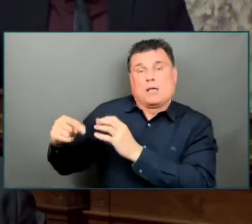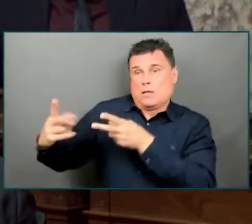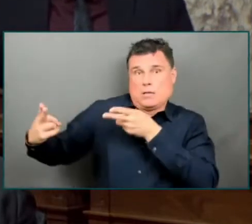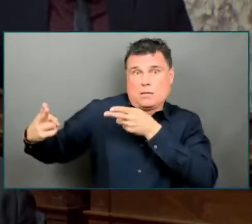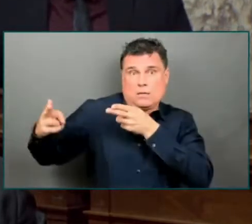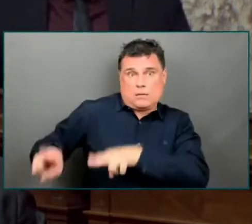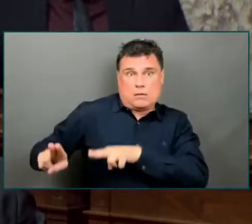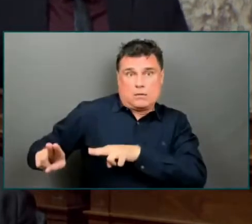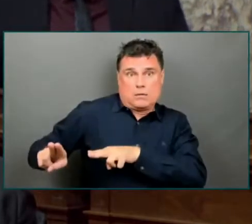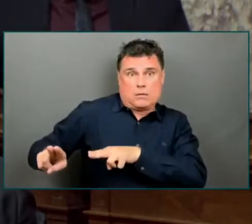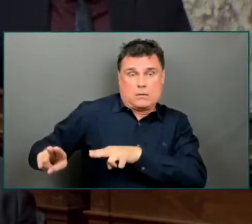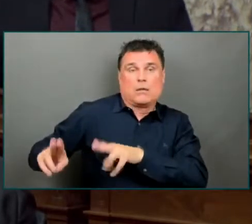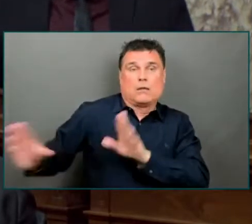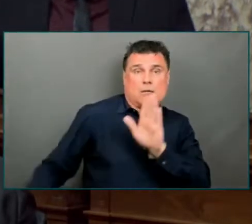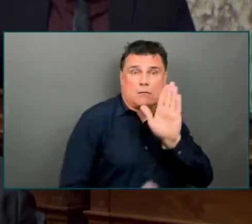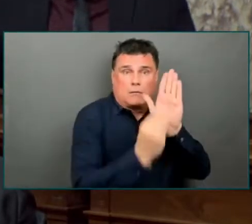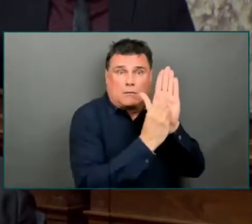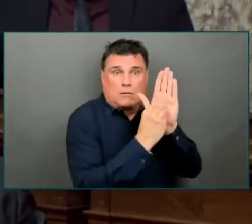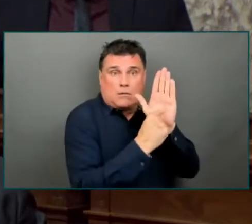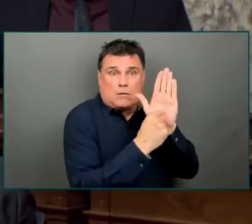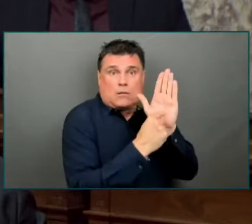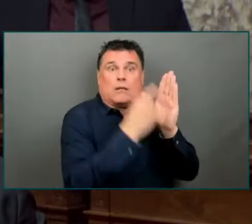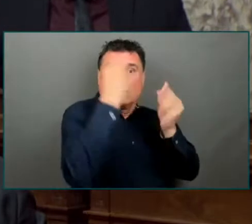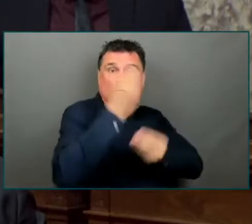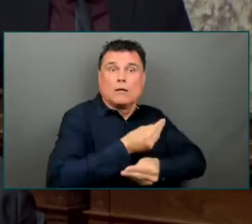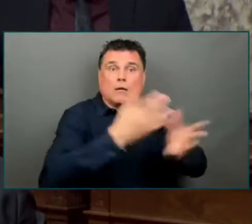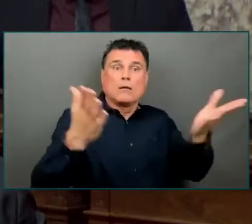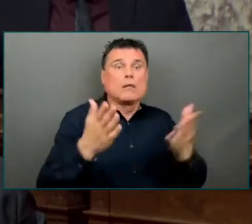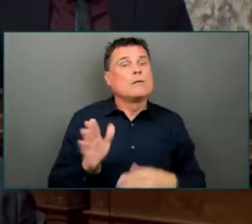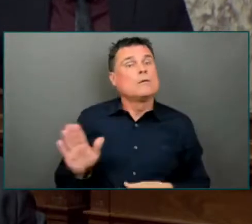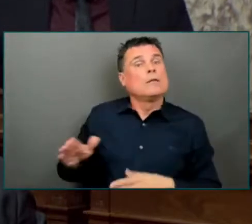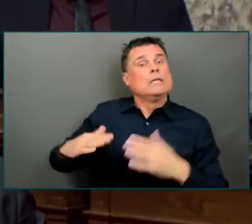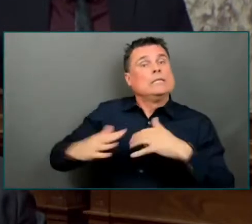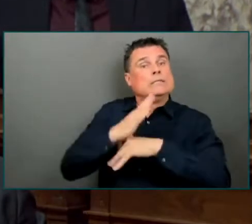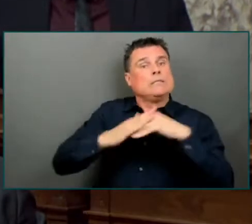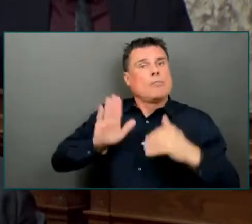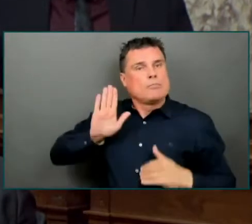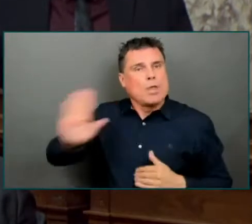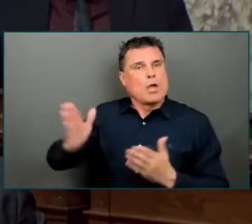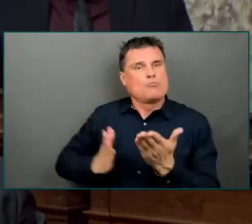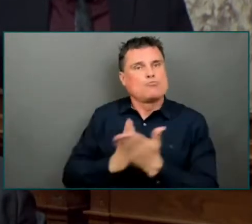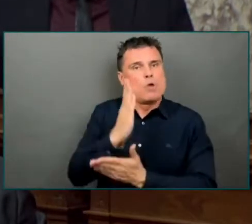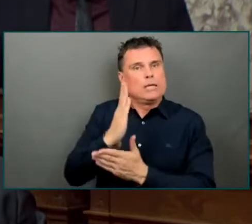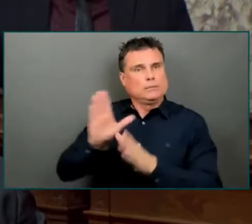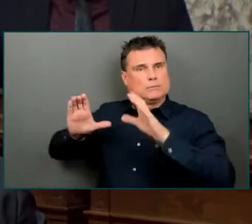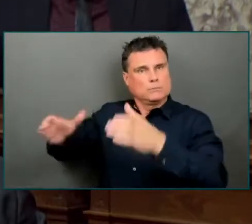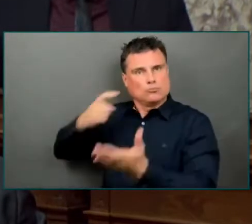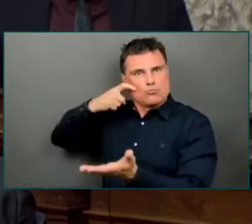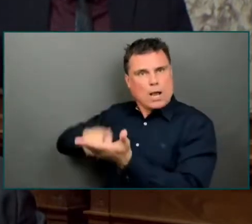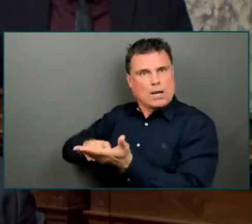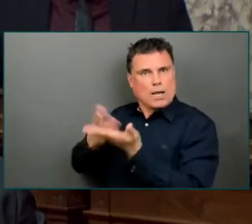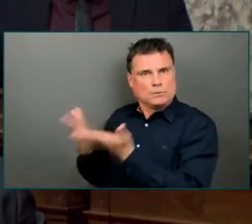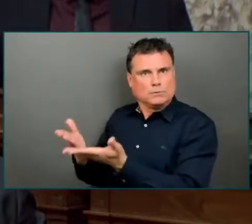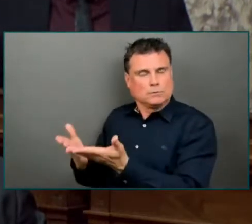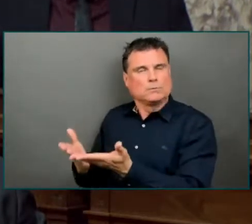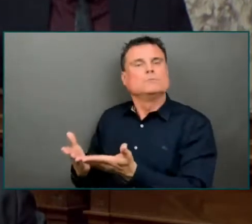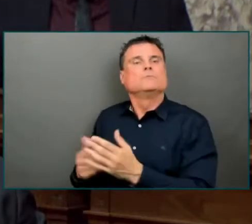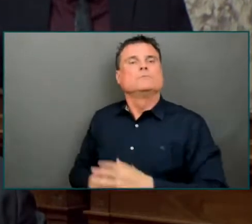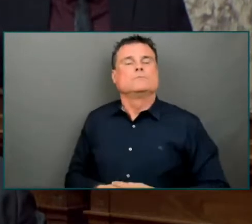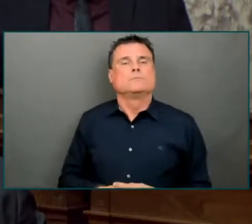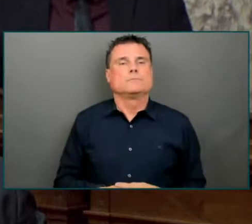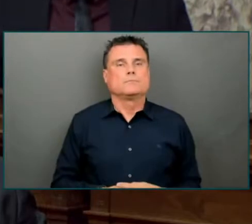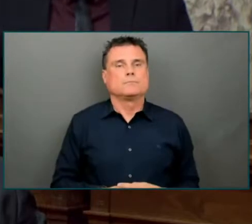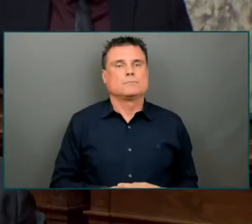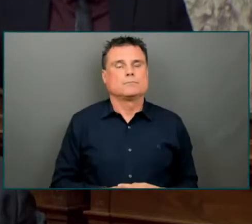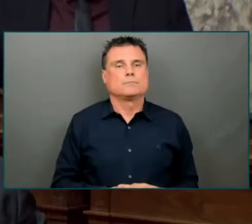Mr. Speaker, COVID-19 may be the greatest challenge of our generation, but our action on climate change will shape the world for generations to